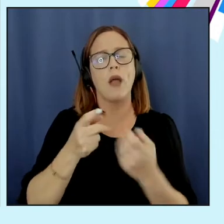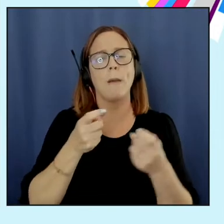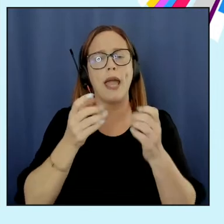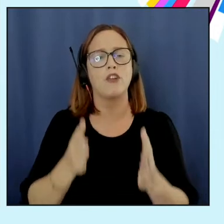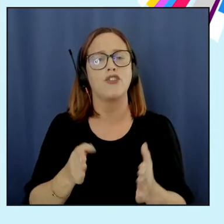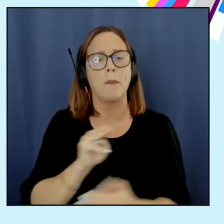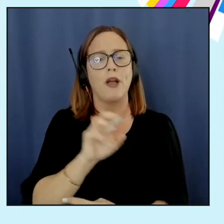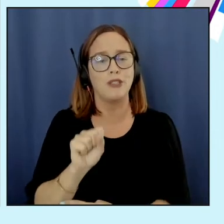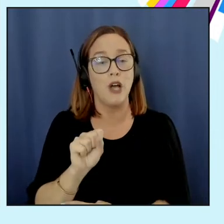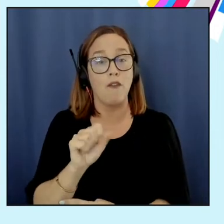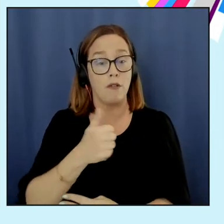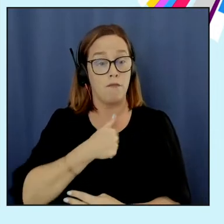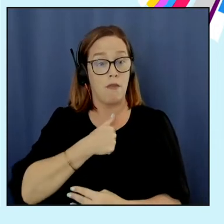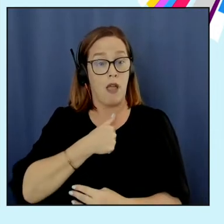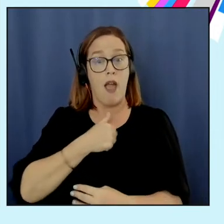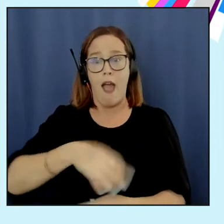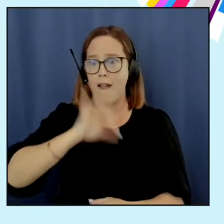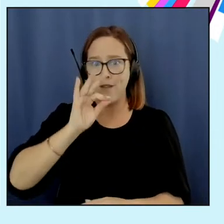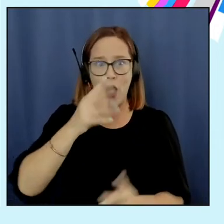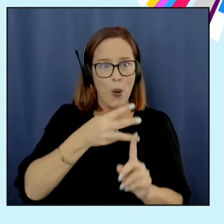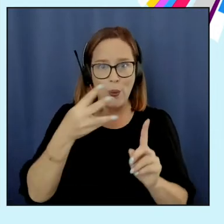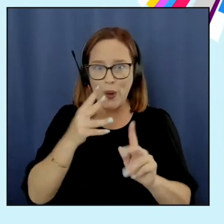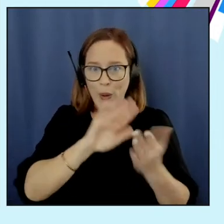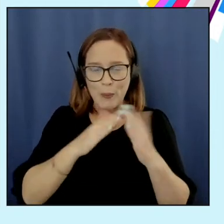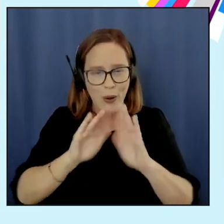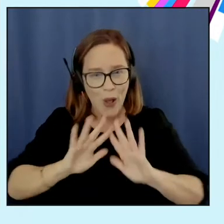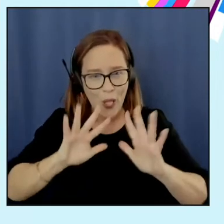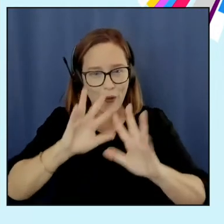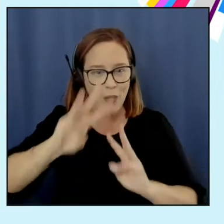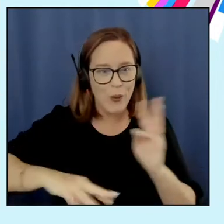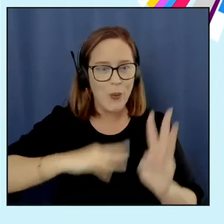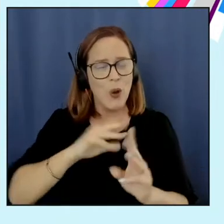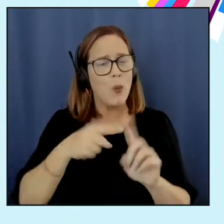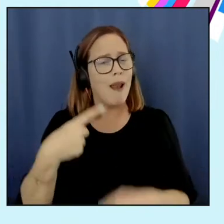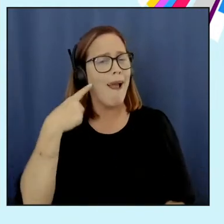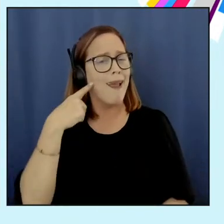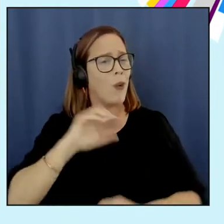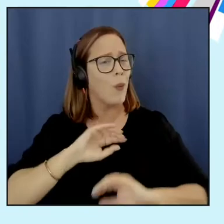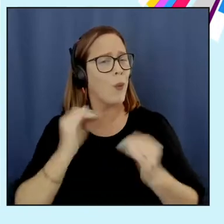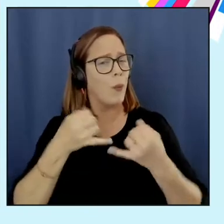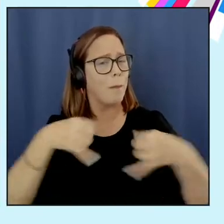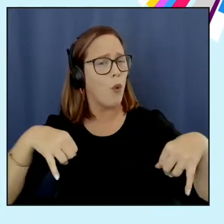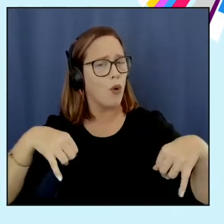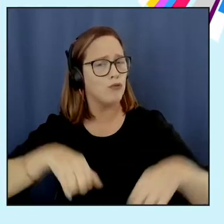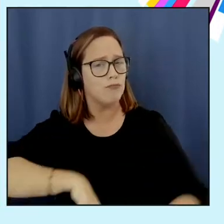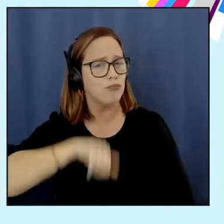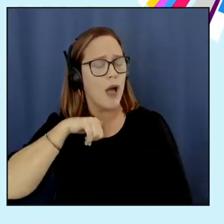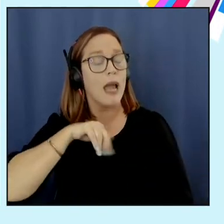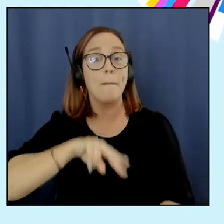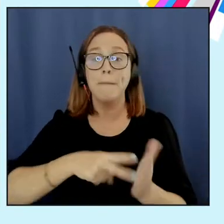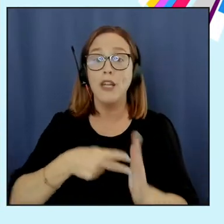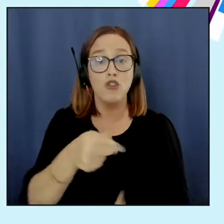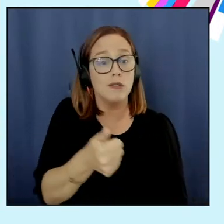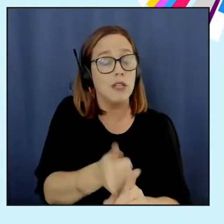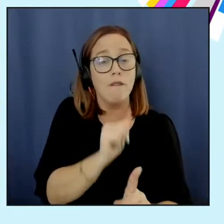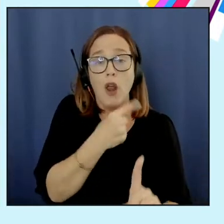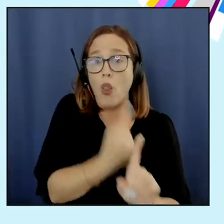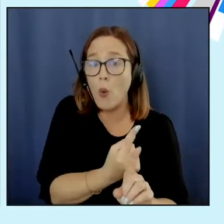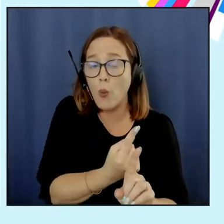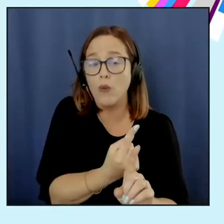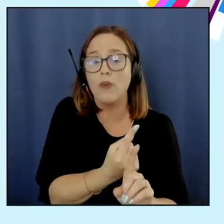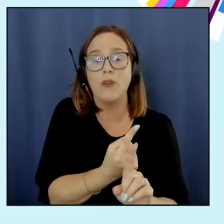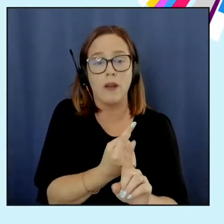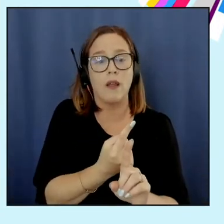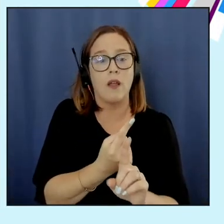queer community all over the world. When I hear Pride has no borders, it really means that you are not alone. Where the global